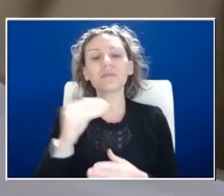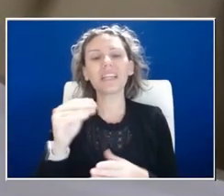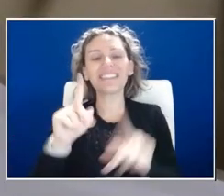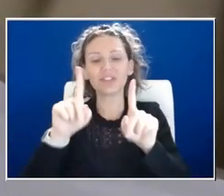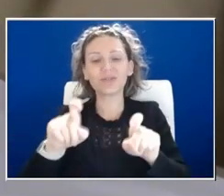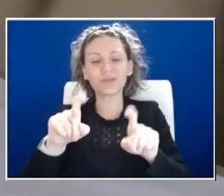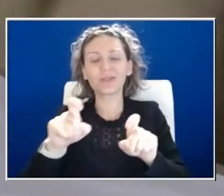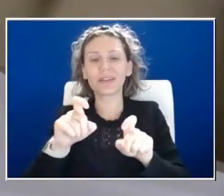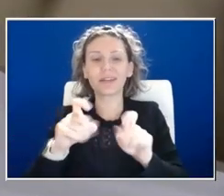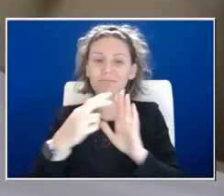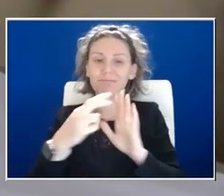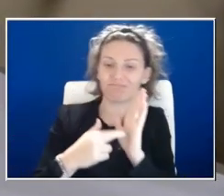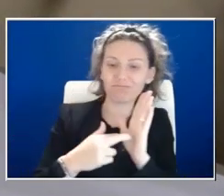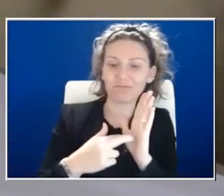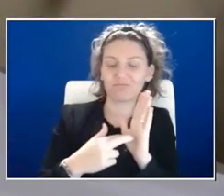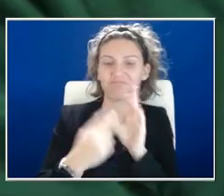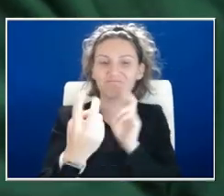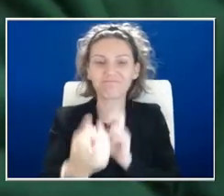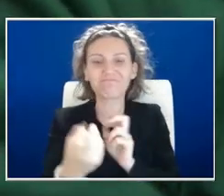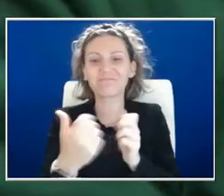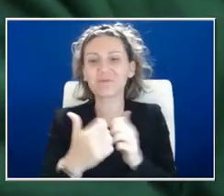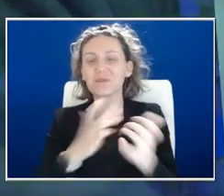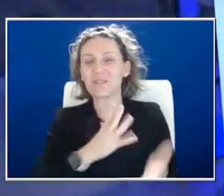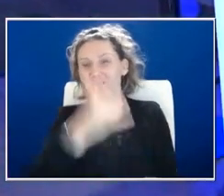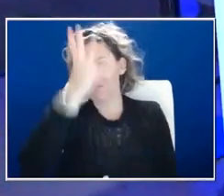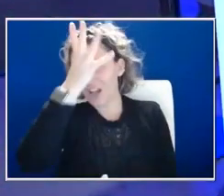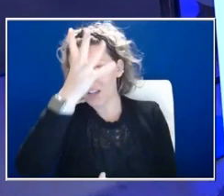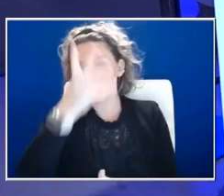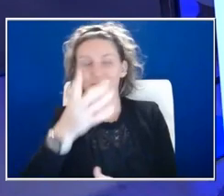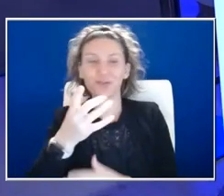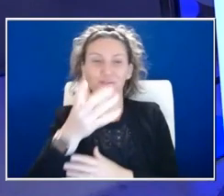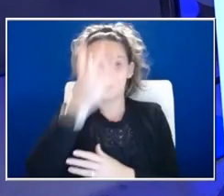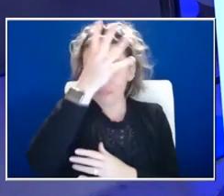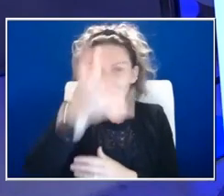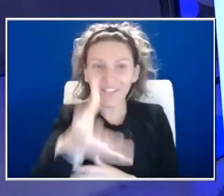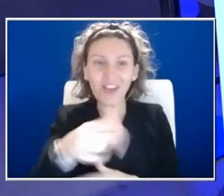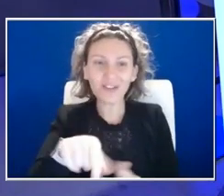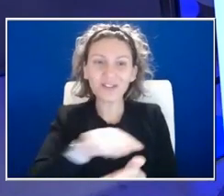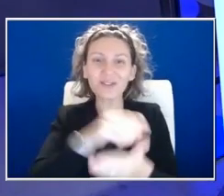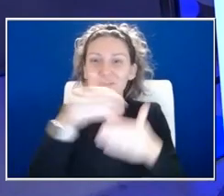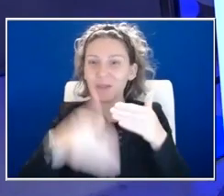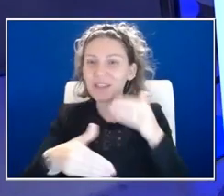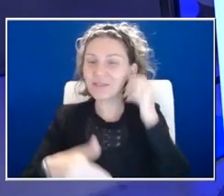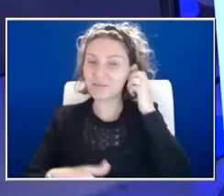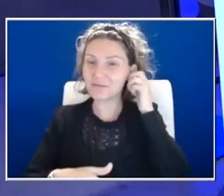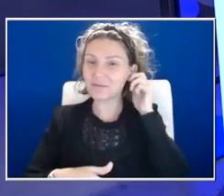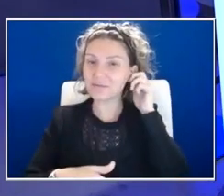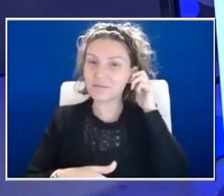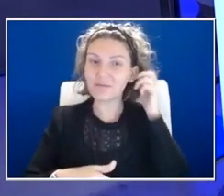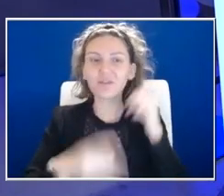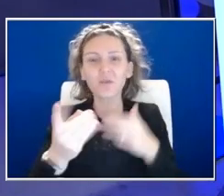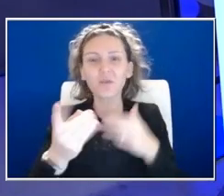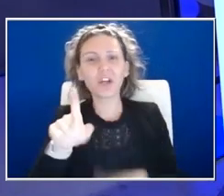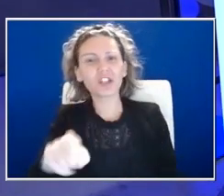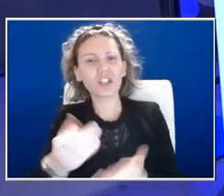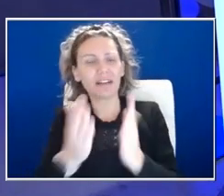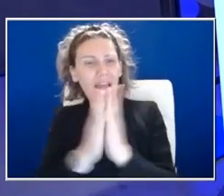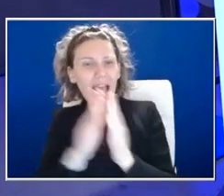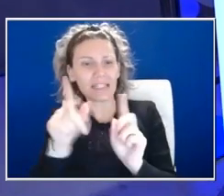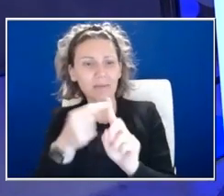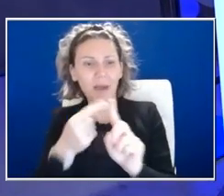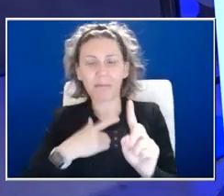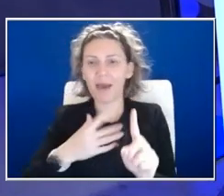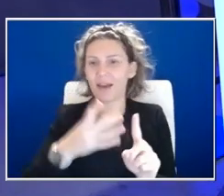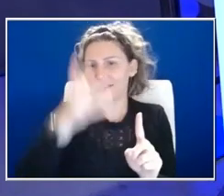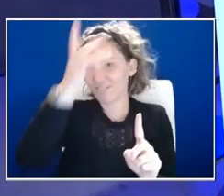table, hopefully with our fathers, our grandfathers, this weekend. So what should we be asking them about? I know, like with my dad, he loves to go get